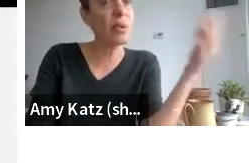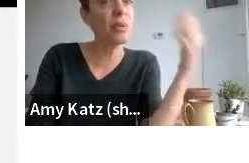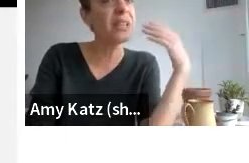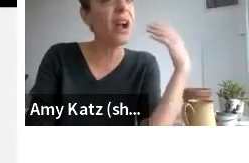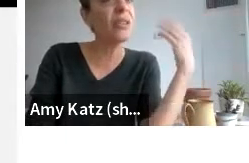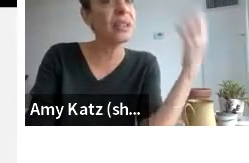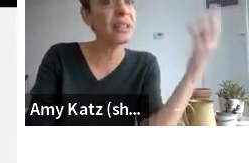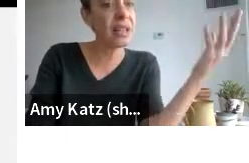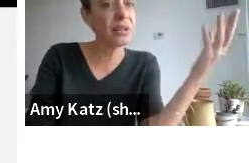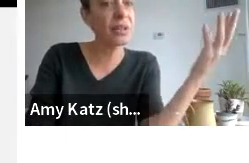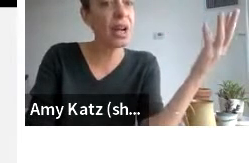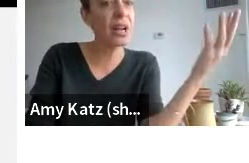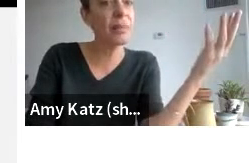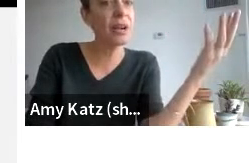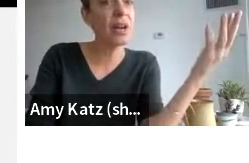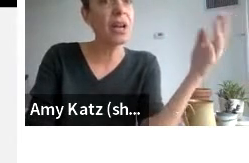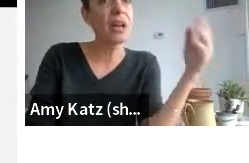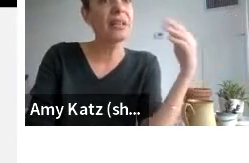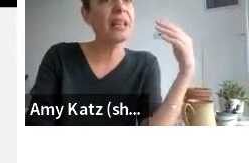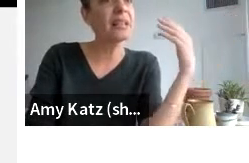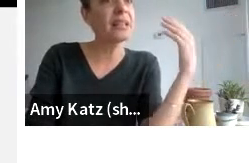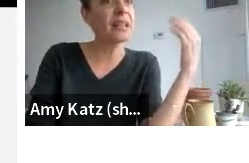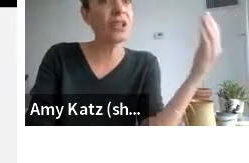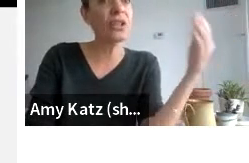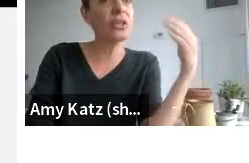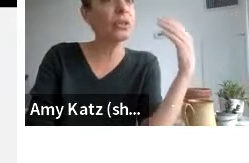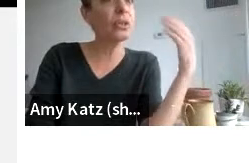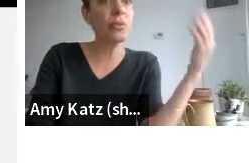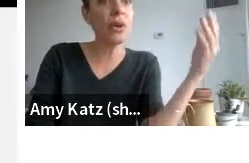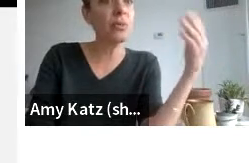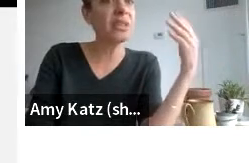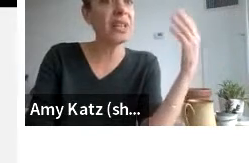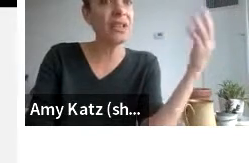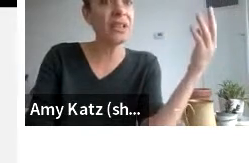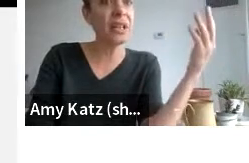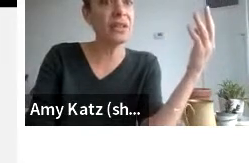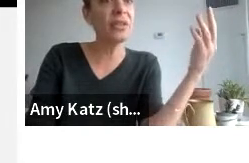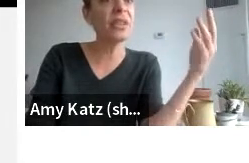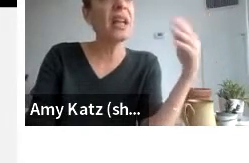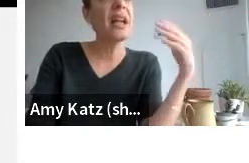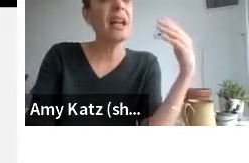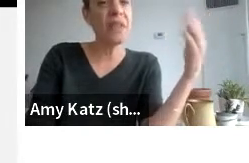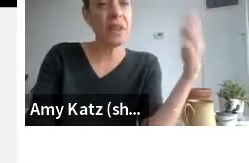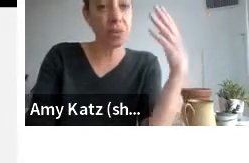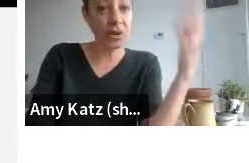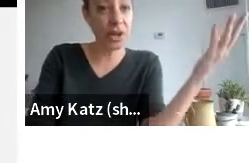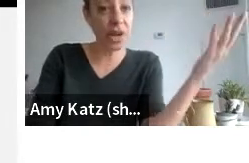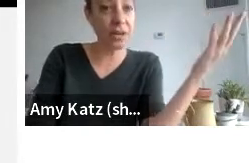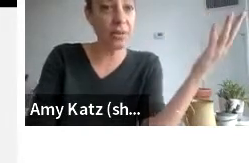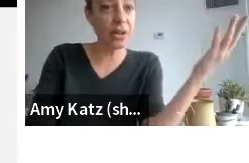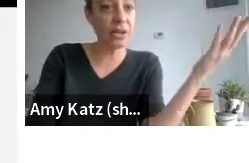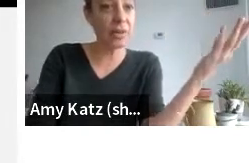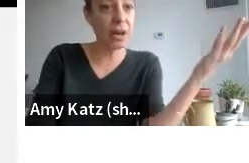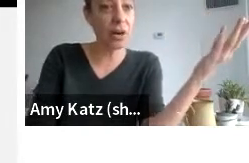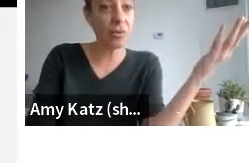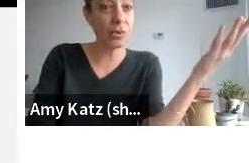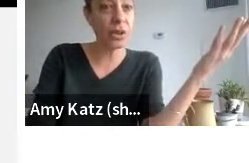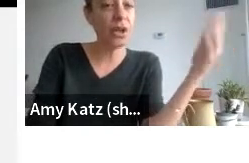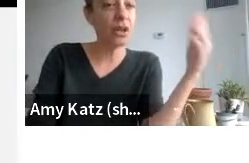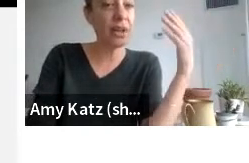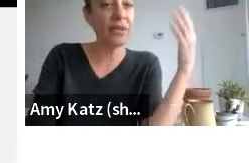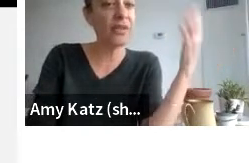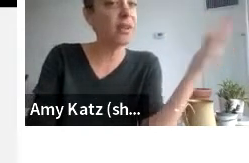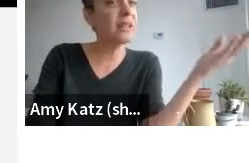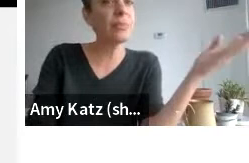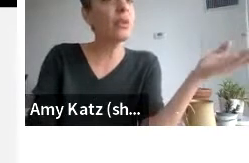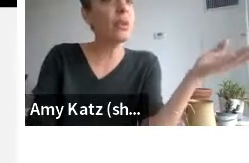homes. So when we say congregate settings, we're talking about settings like shelters, group homes, detention centers, and then we're also talking about long-term care homes.